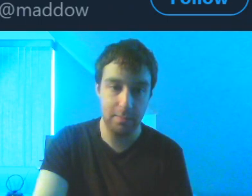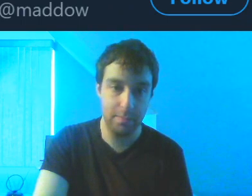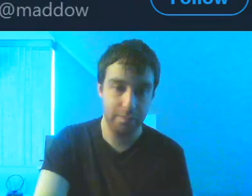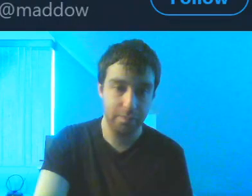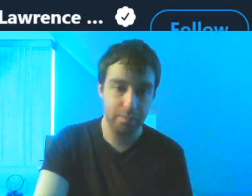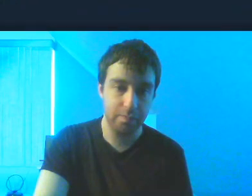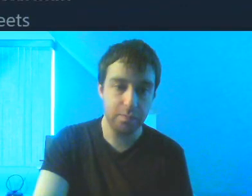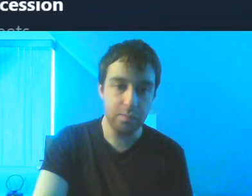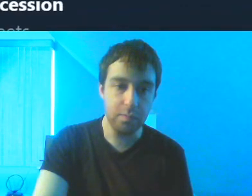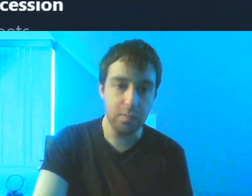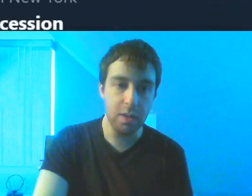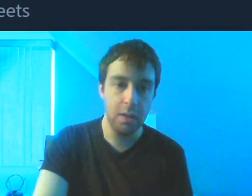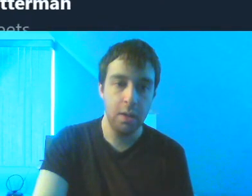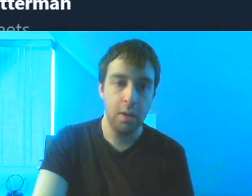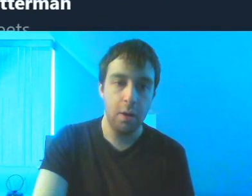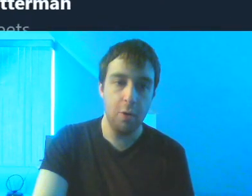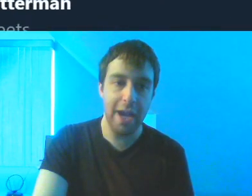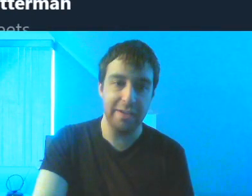happen.